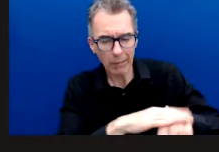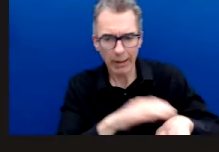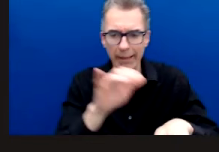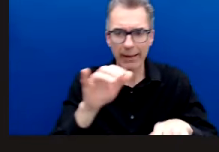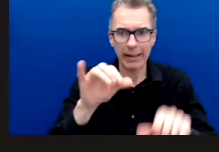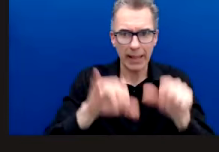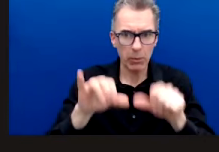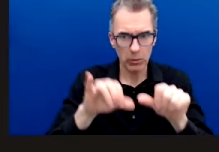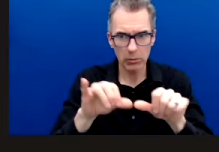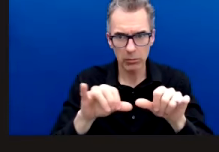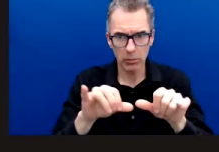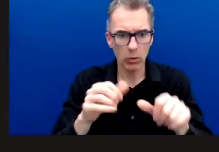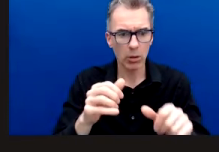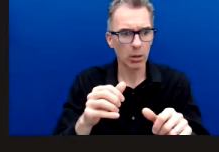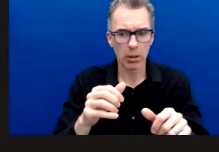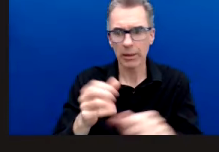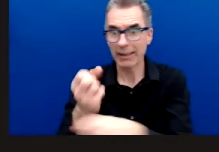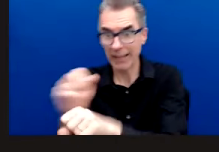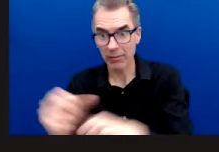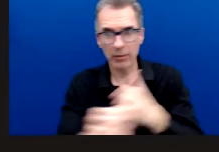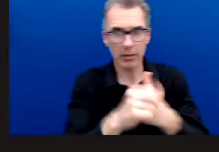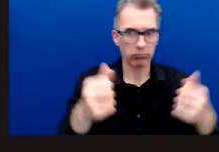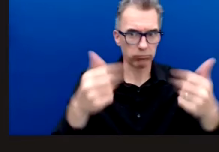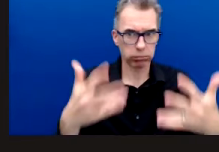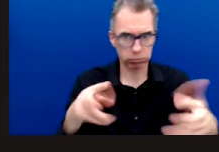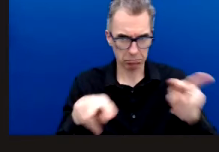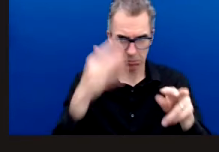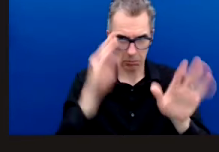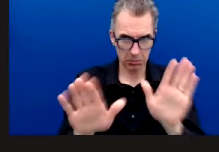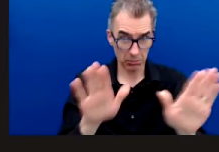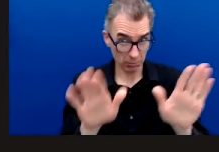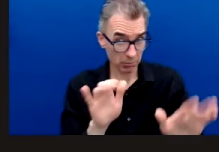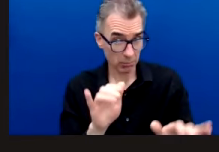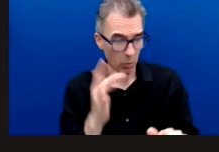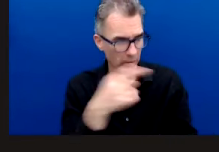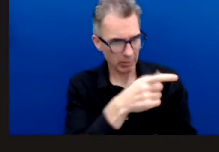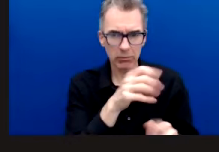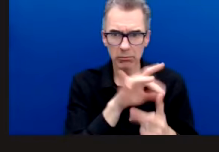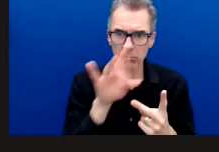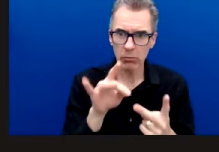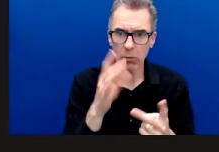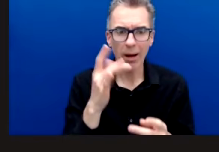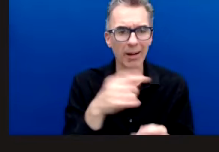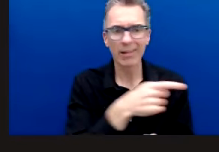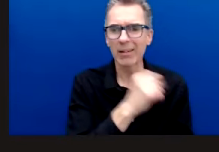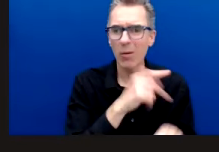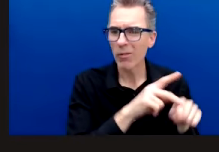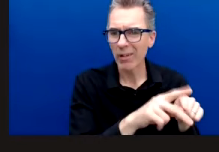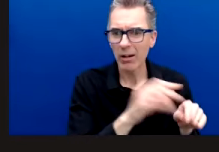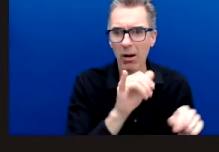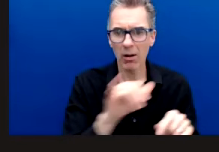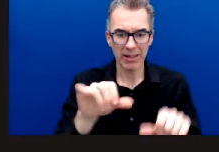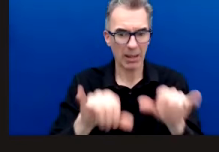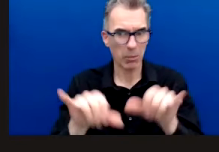and not, so they can make those decisions based on, I mean, because they're not professionals in the chemicals they're using in the course.